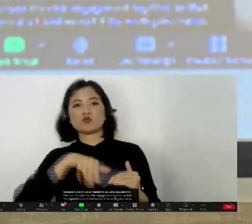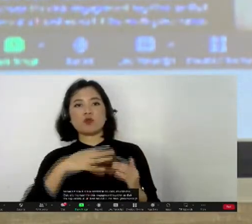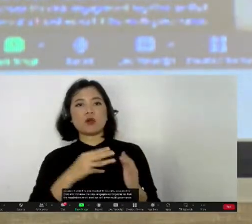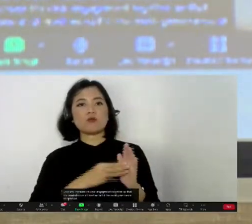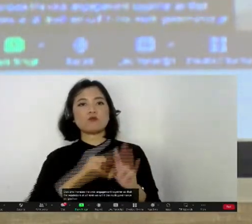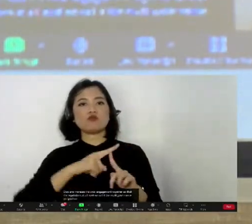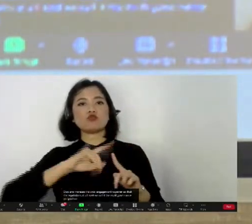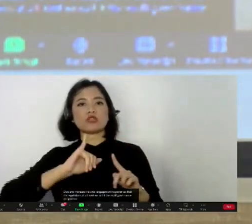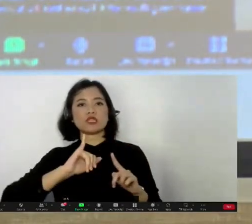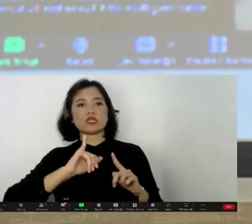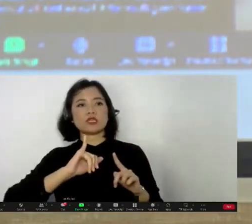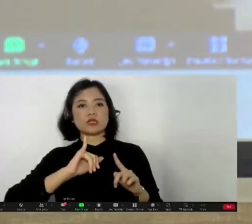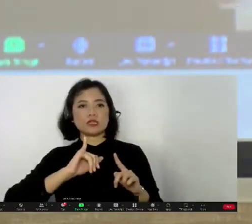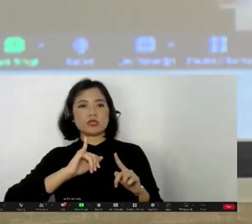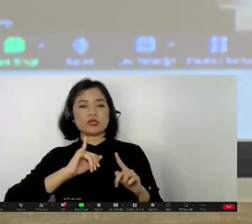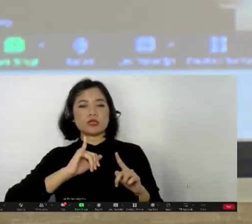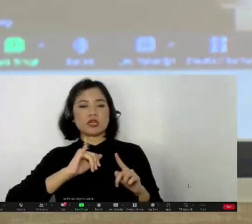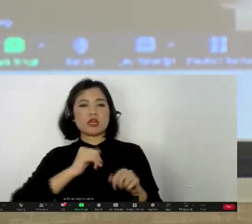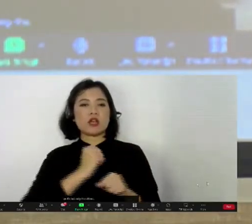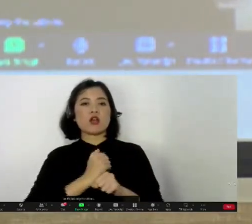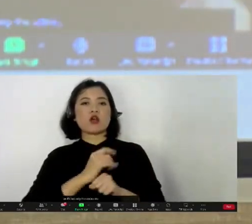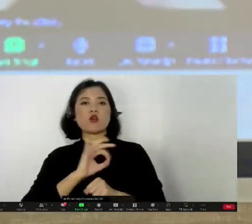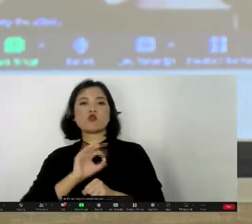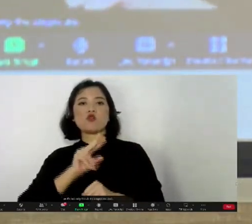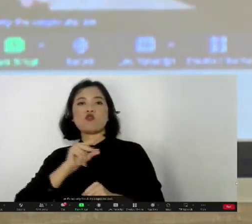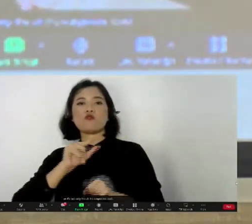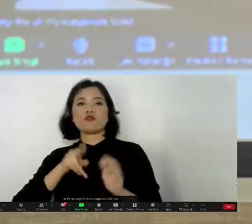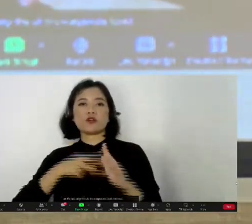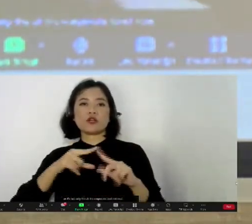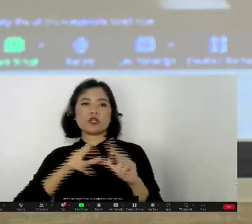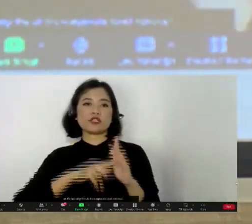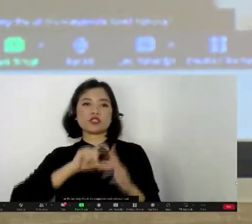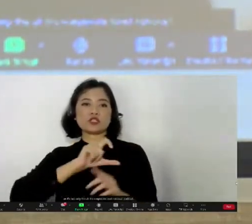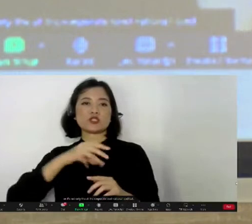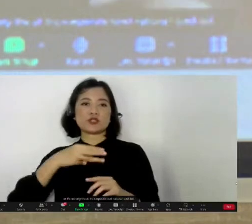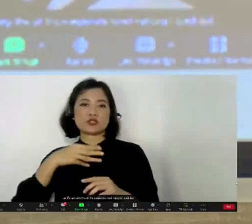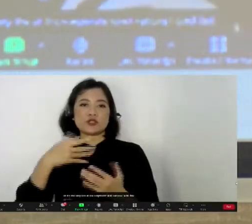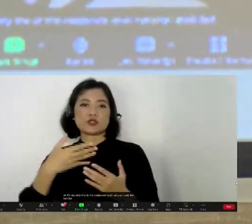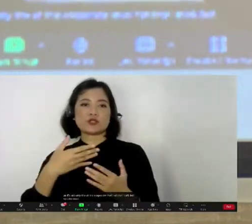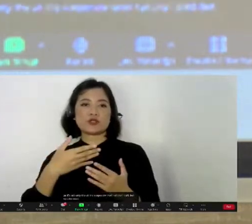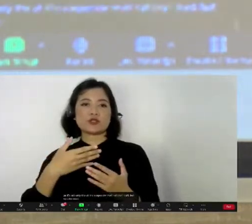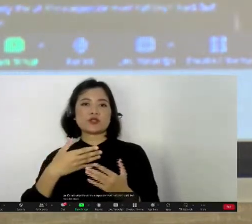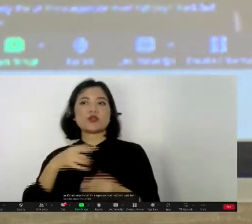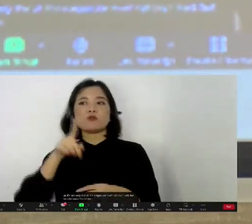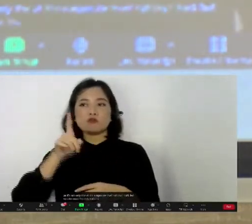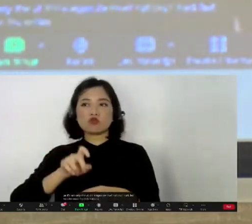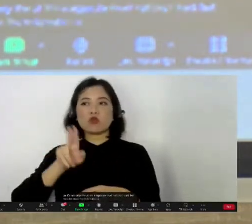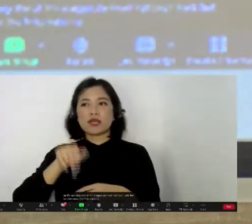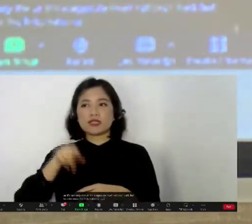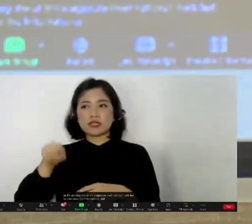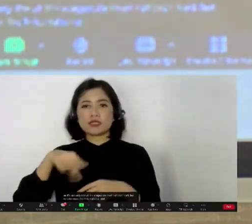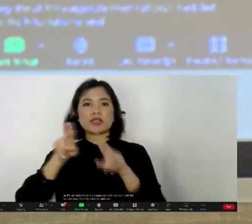perspective. Yeah, so it's not only at the corporate level, national level, but we also need the international and also the regional level.